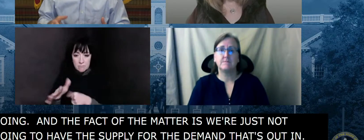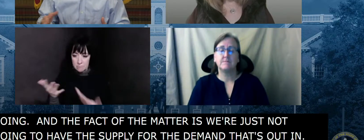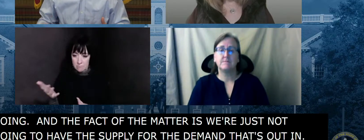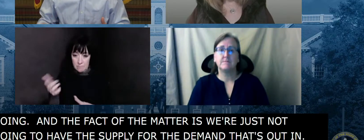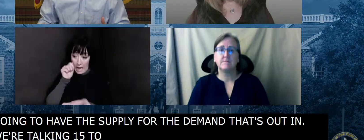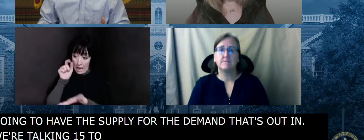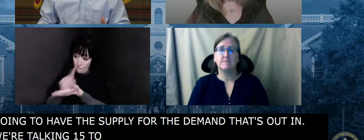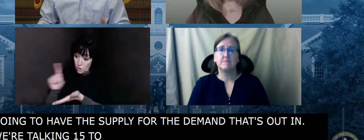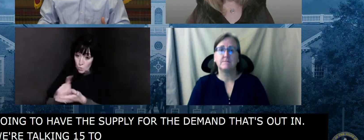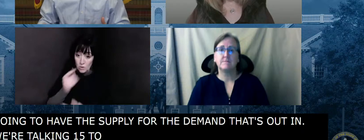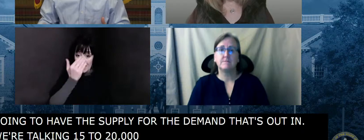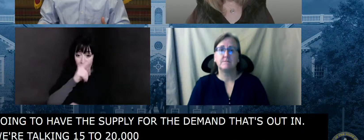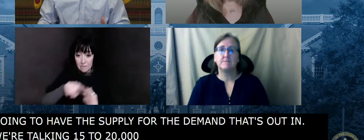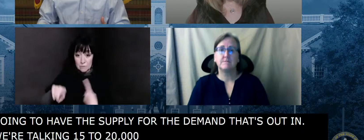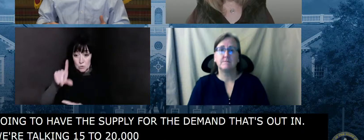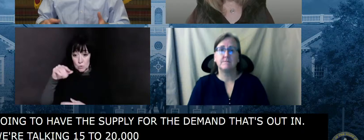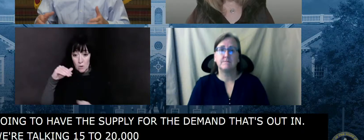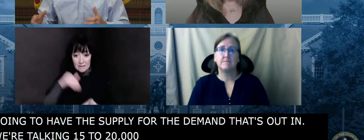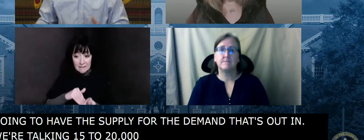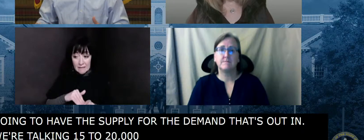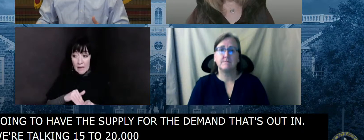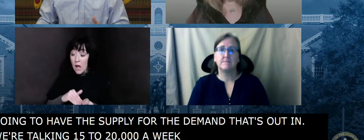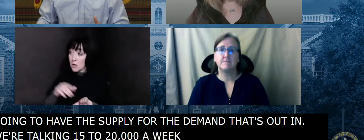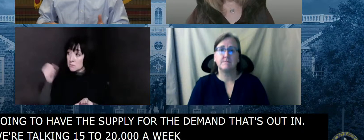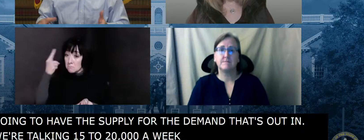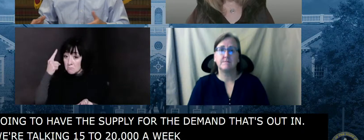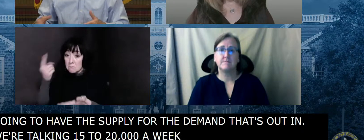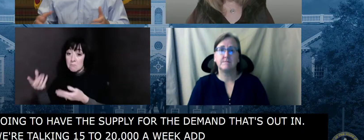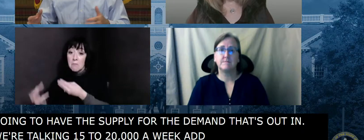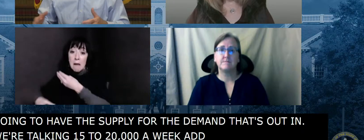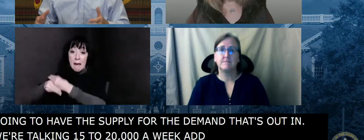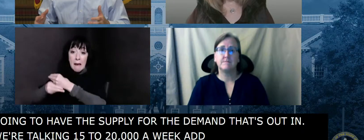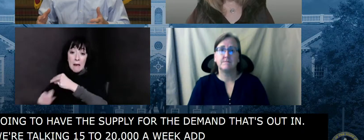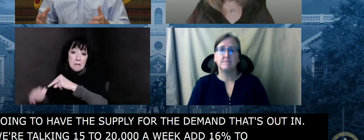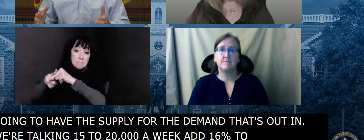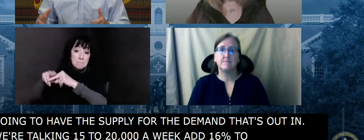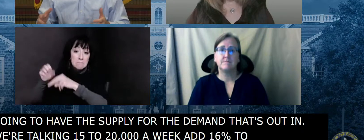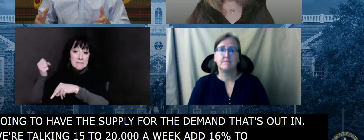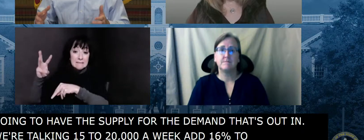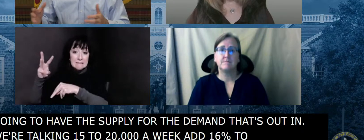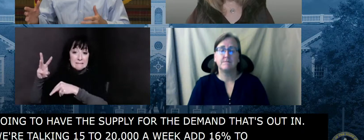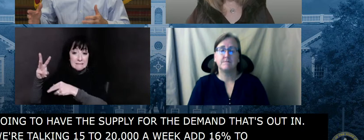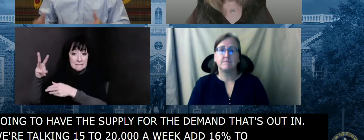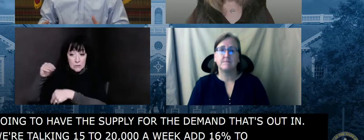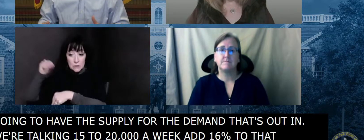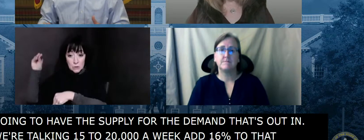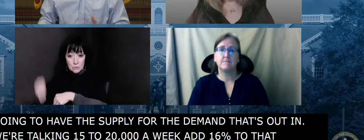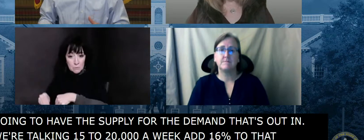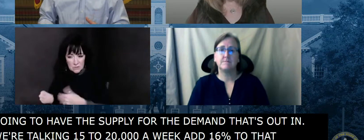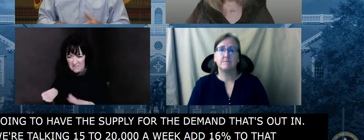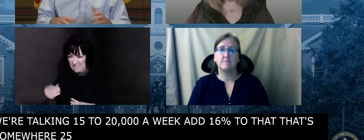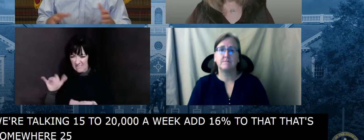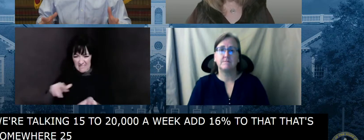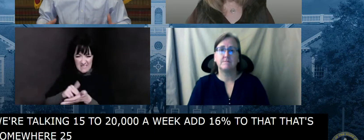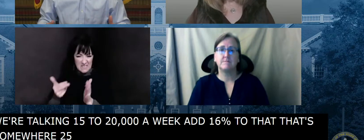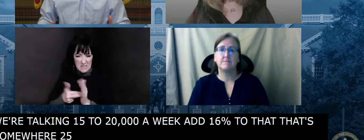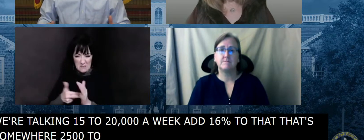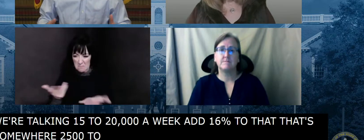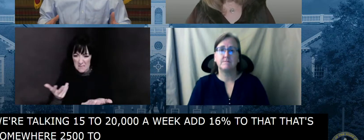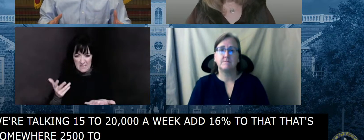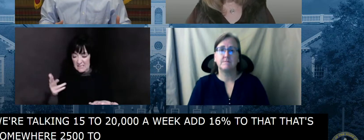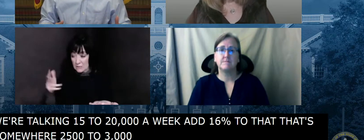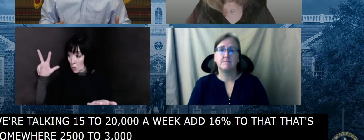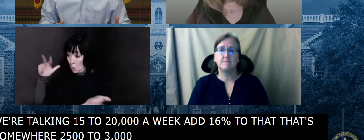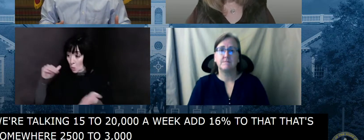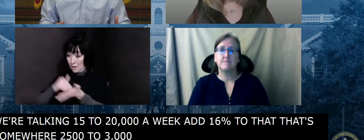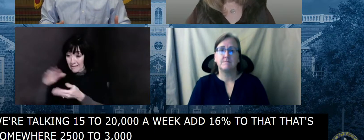week. Add 16% to that. That's somewhere 2,500 to 3,000, whatever that is. It's